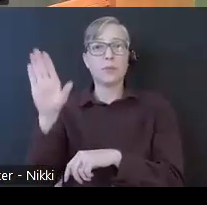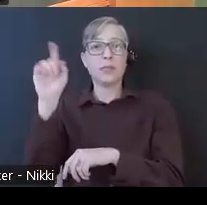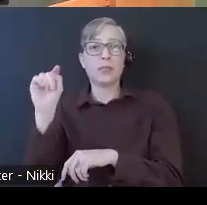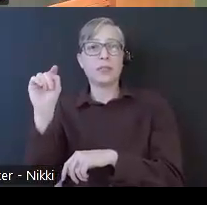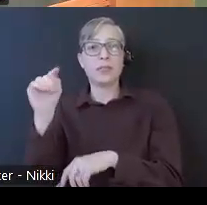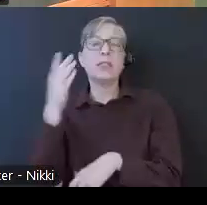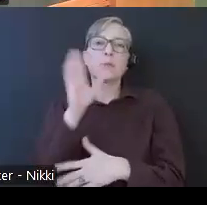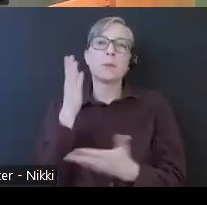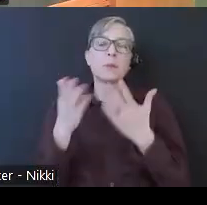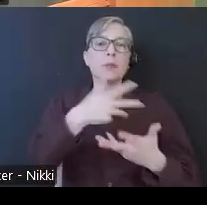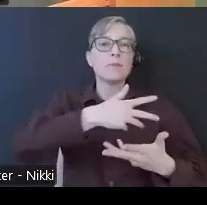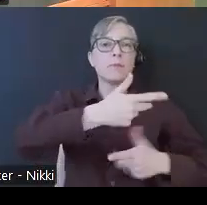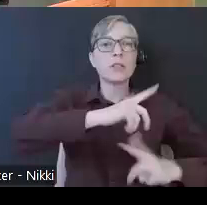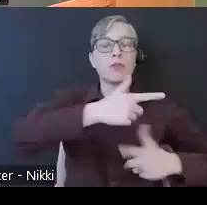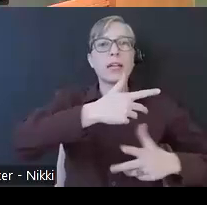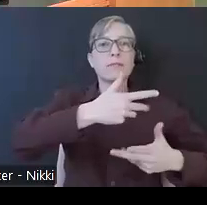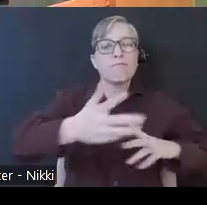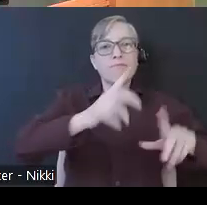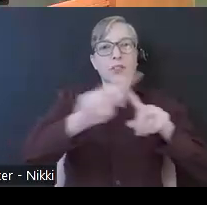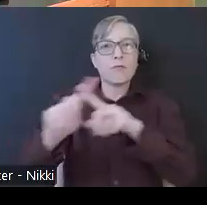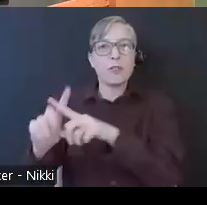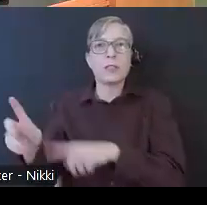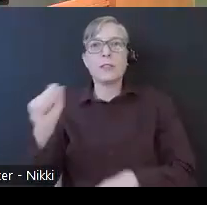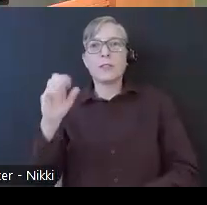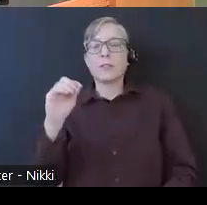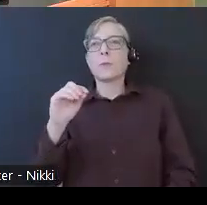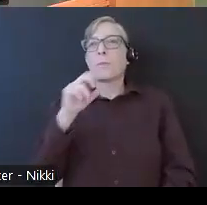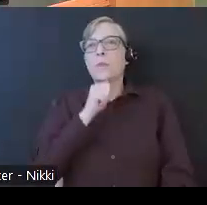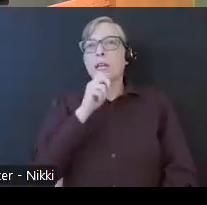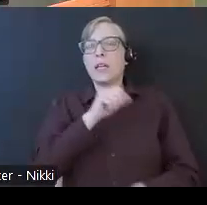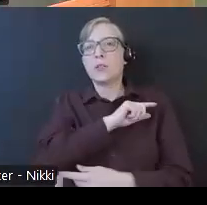goes up to, well, I guess it's not showed here, but 75.